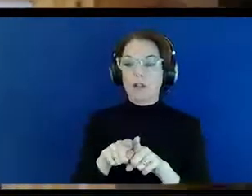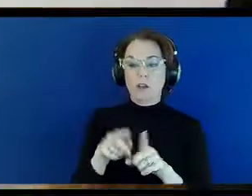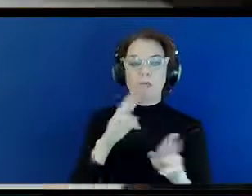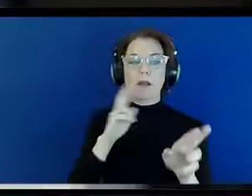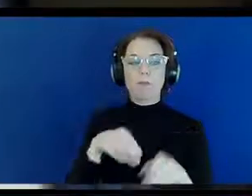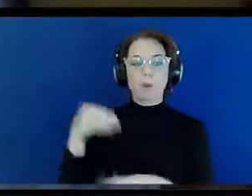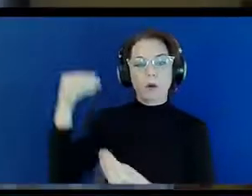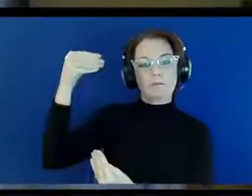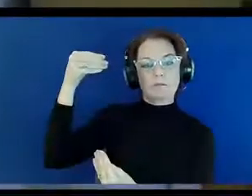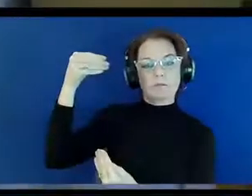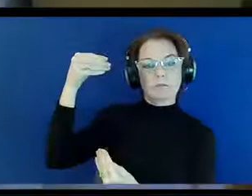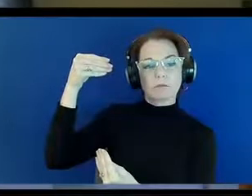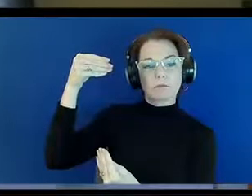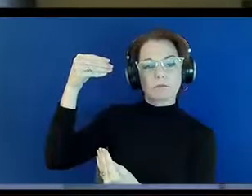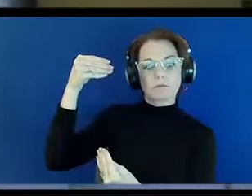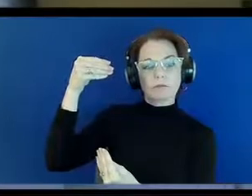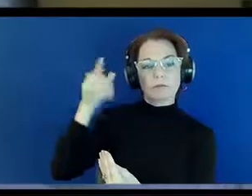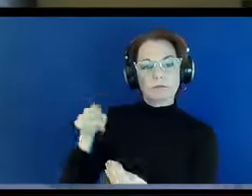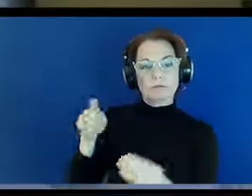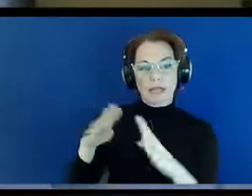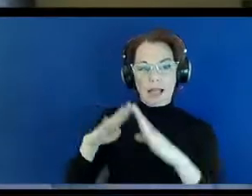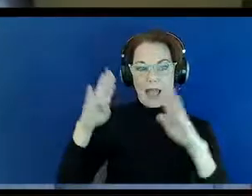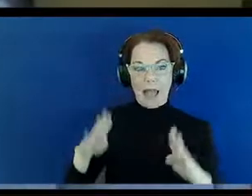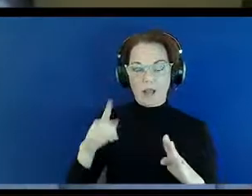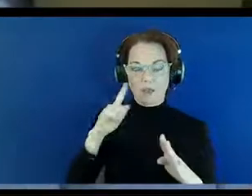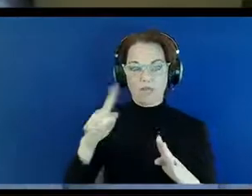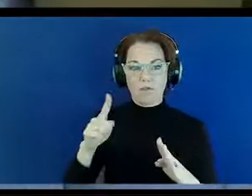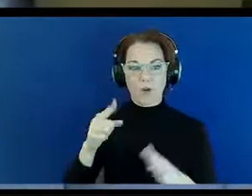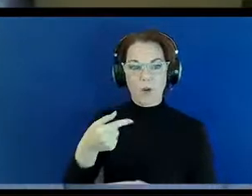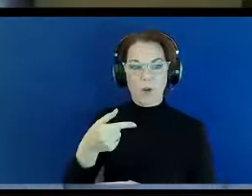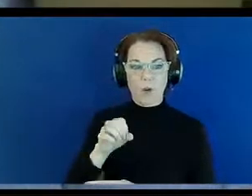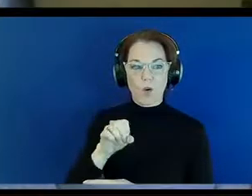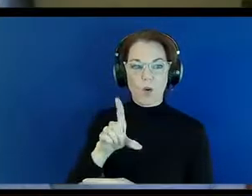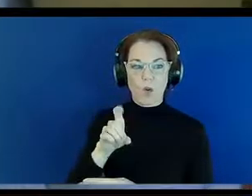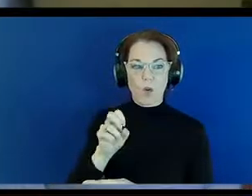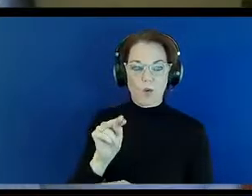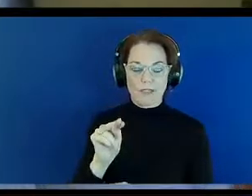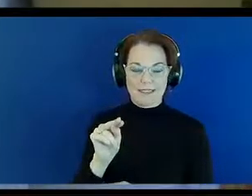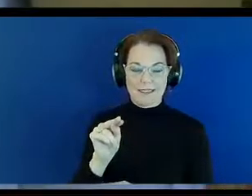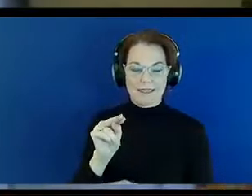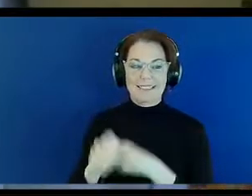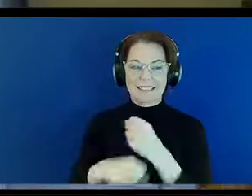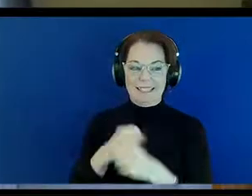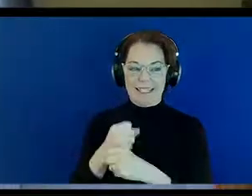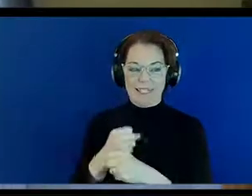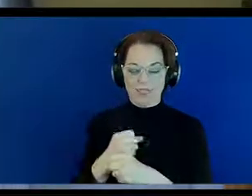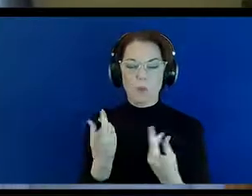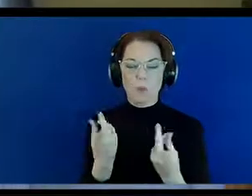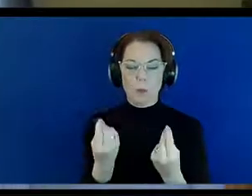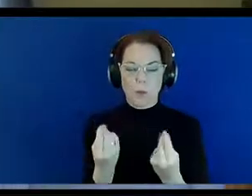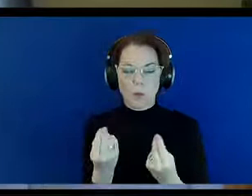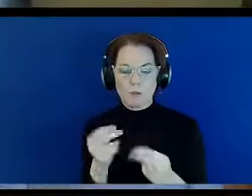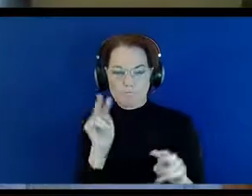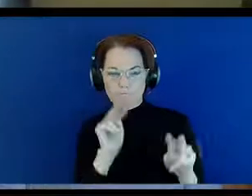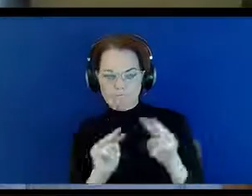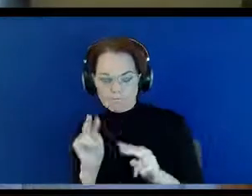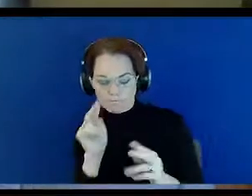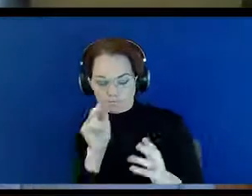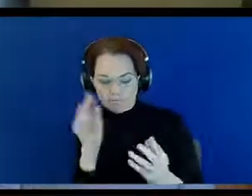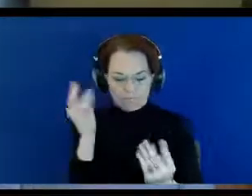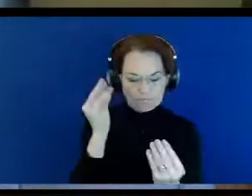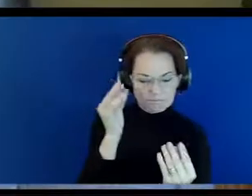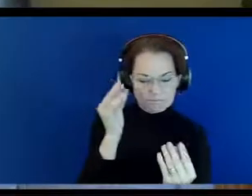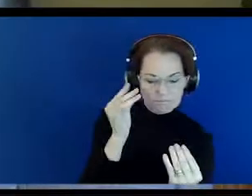here, Housing for the Golden Years, that explores senior housing needs and what we can do to